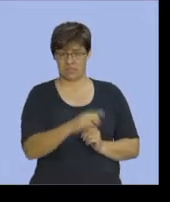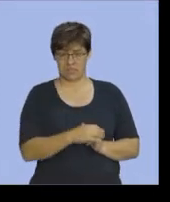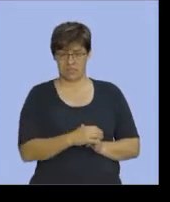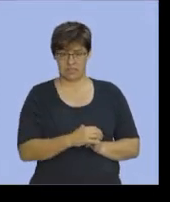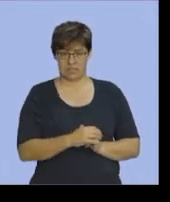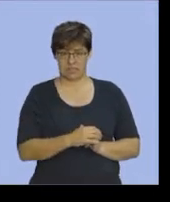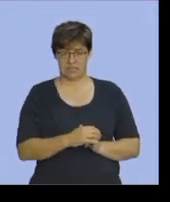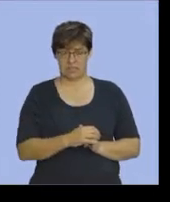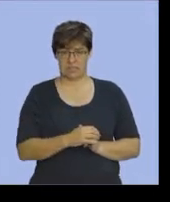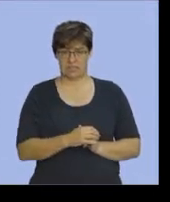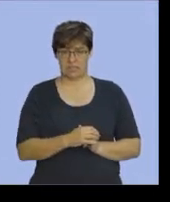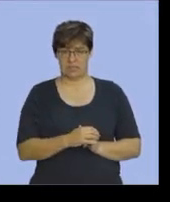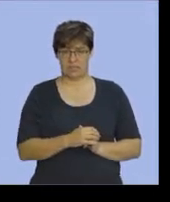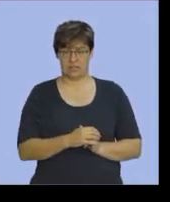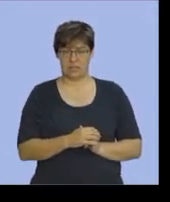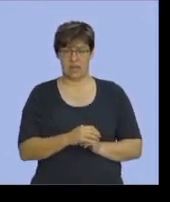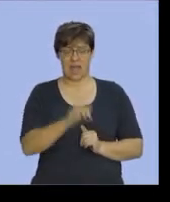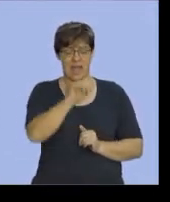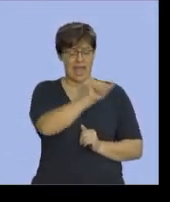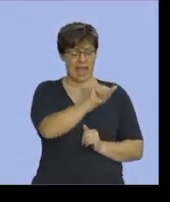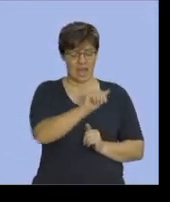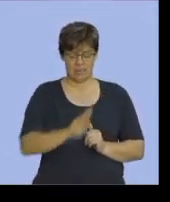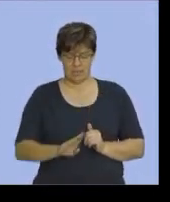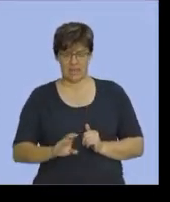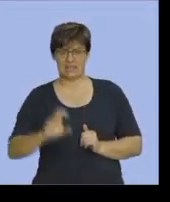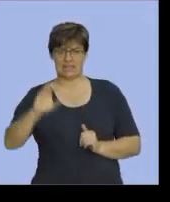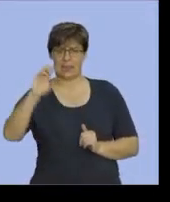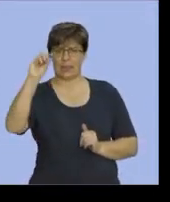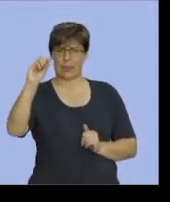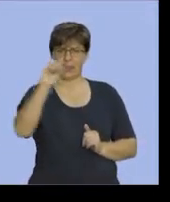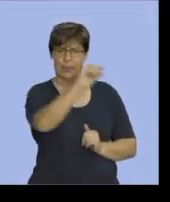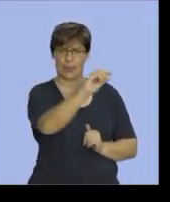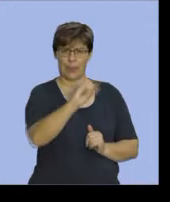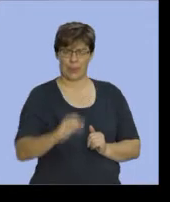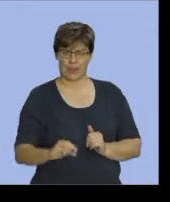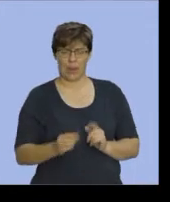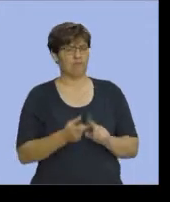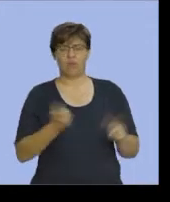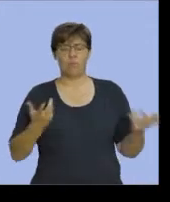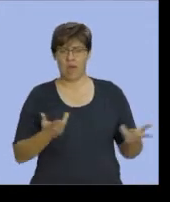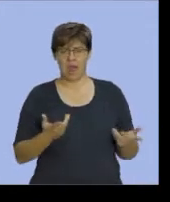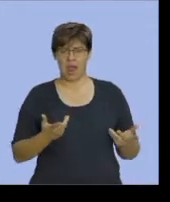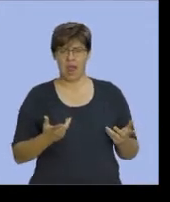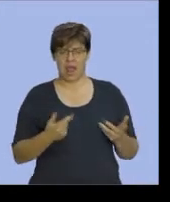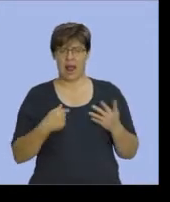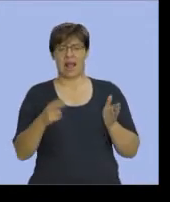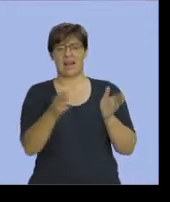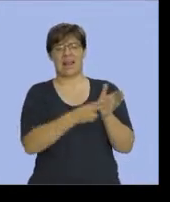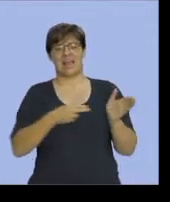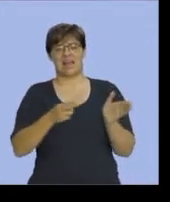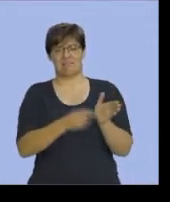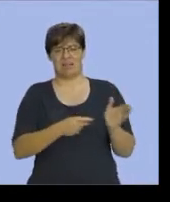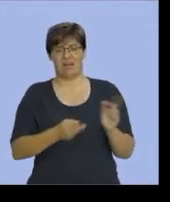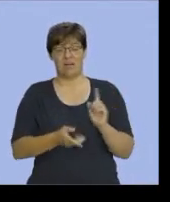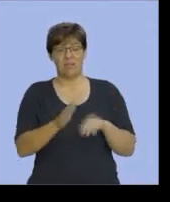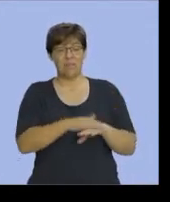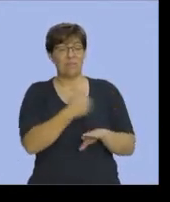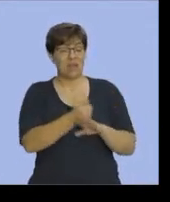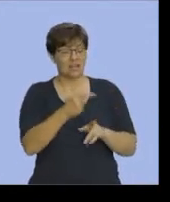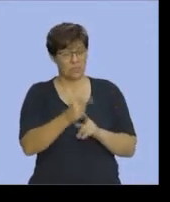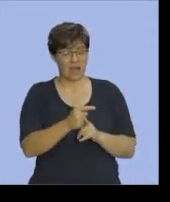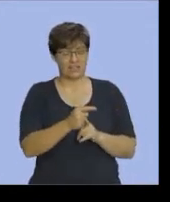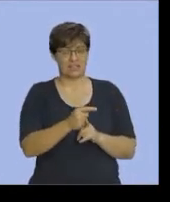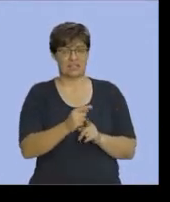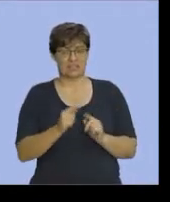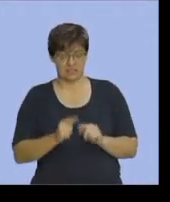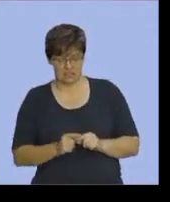is remember that the a, the b, and the c, the small letters, they come from labeling the sides based on